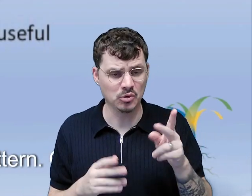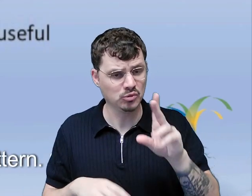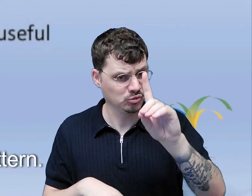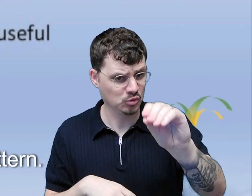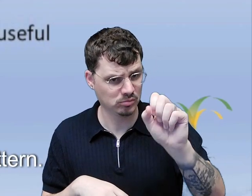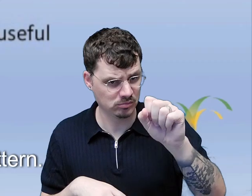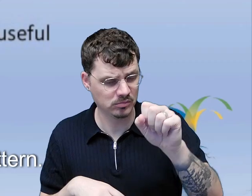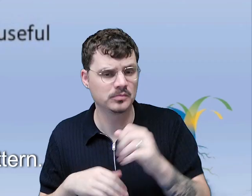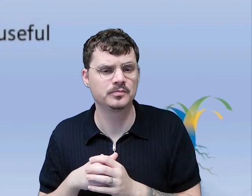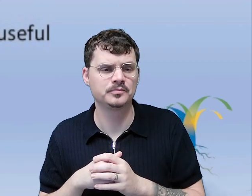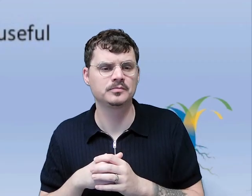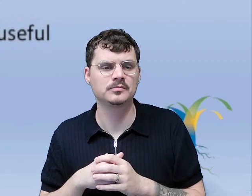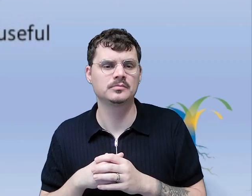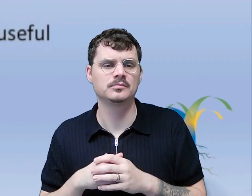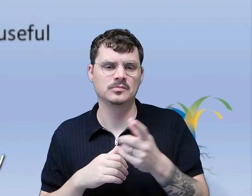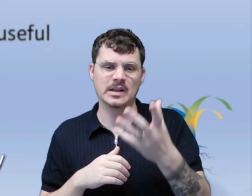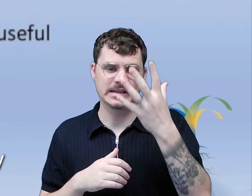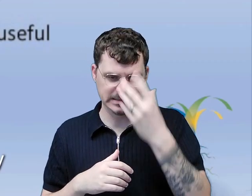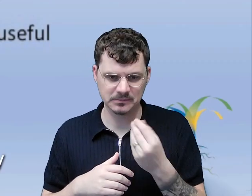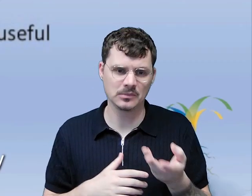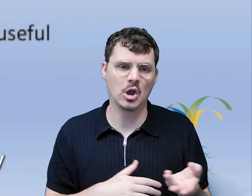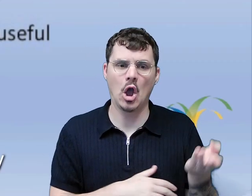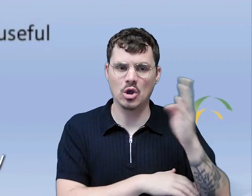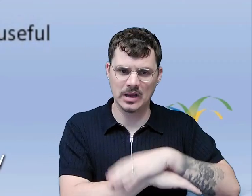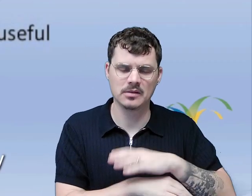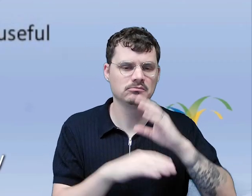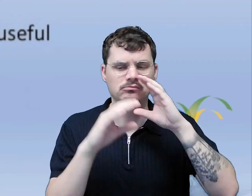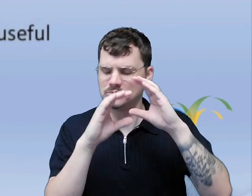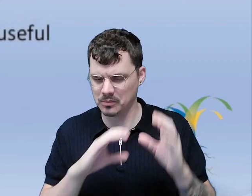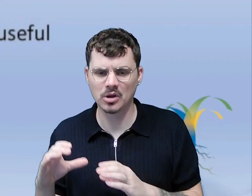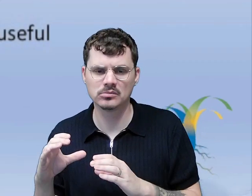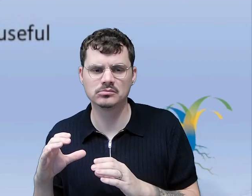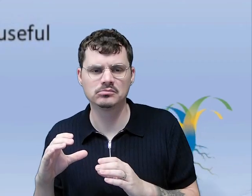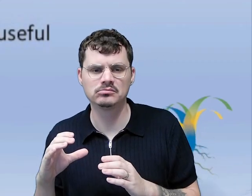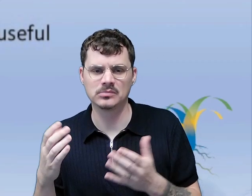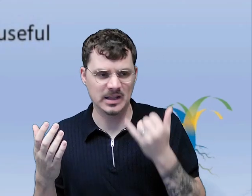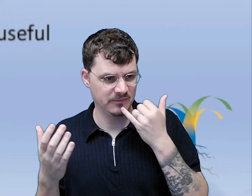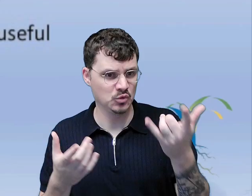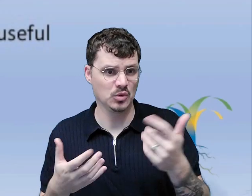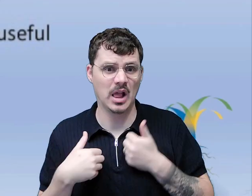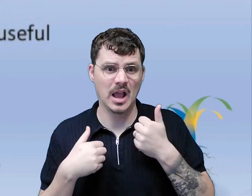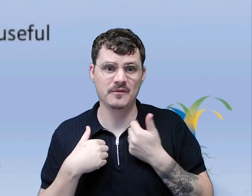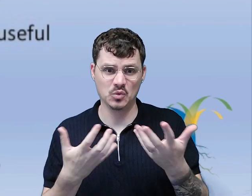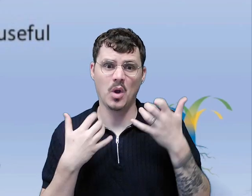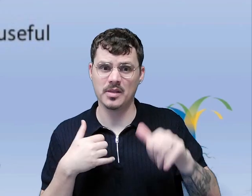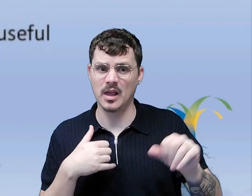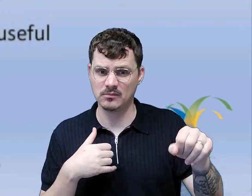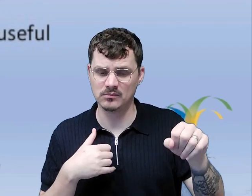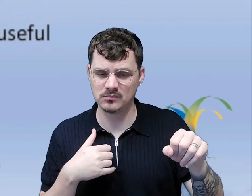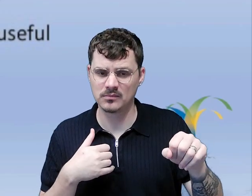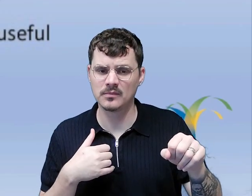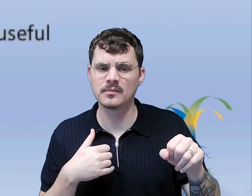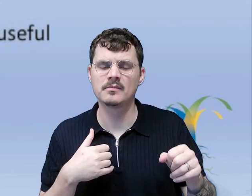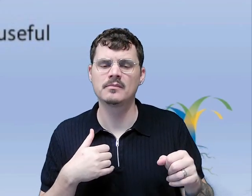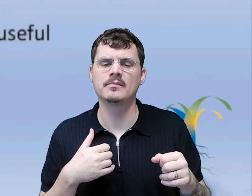elect that pattern. Okay, you will sleep all day and be up all night. That's your life if you want